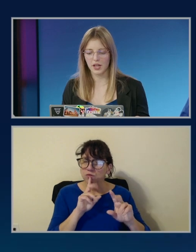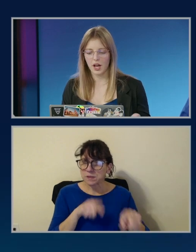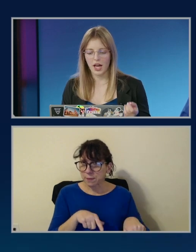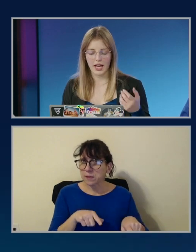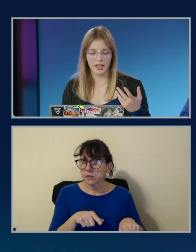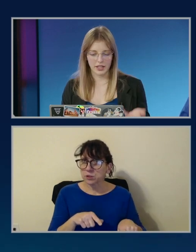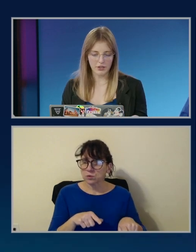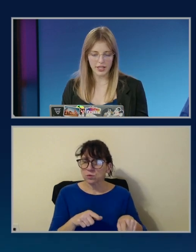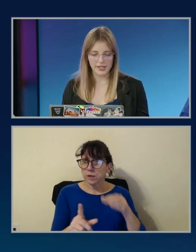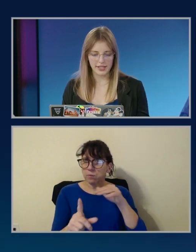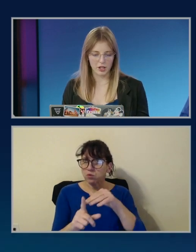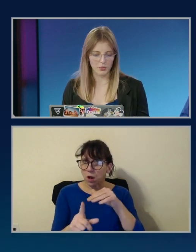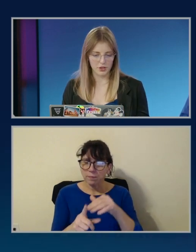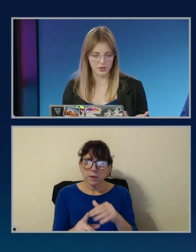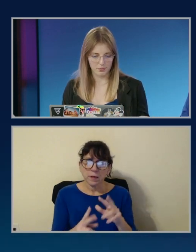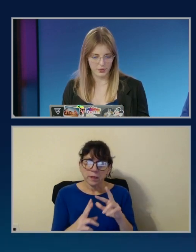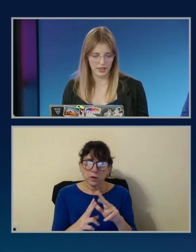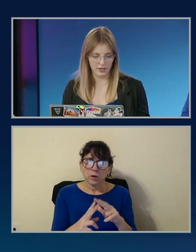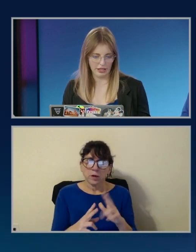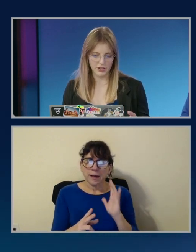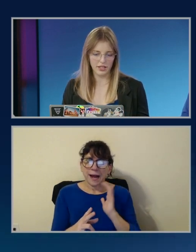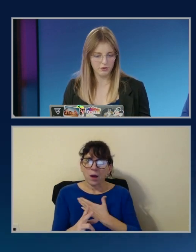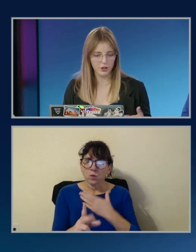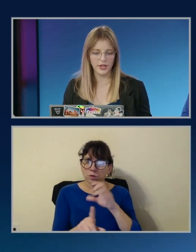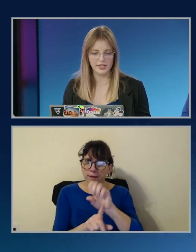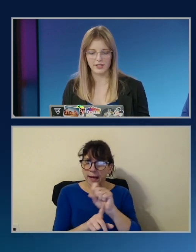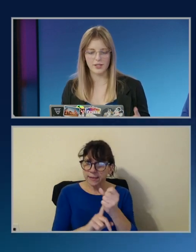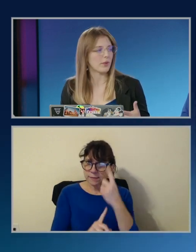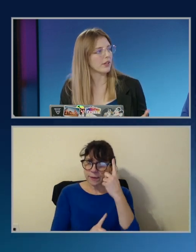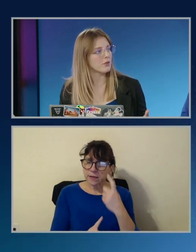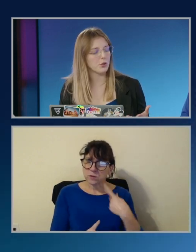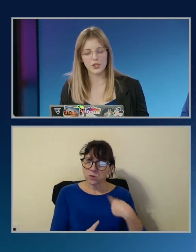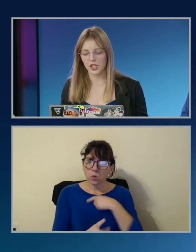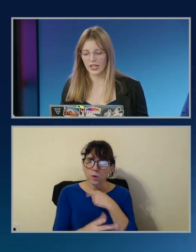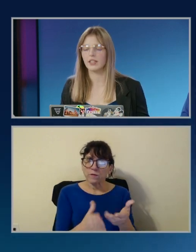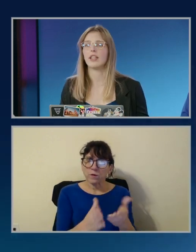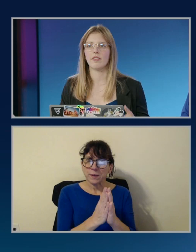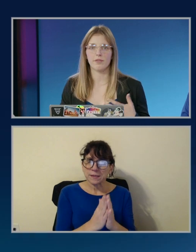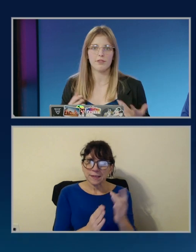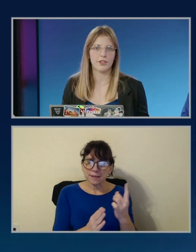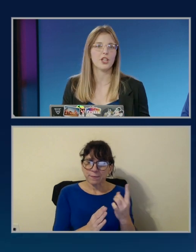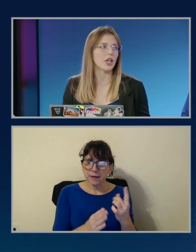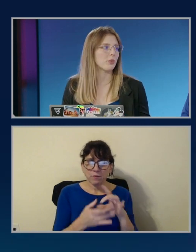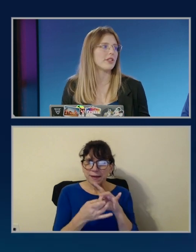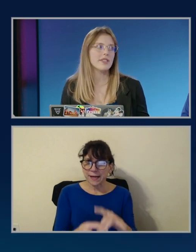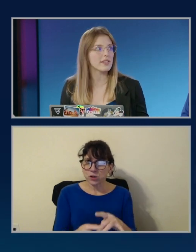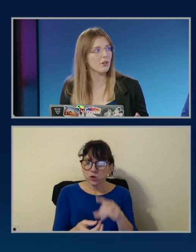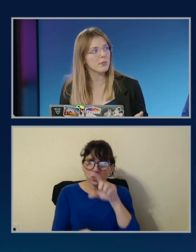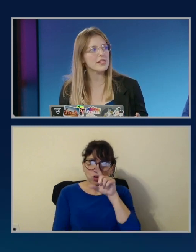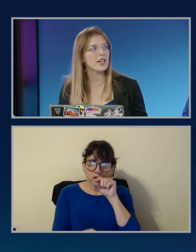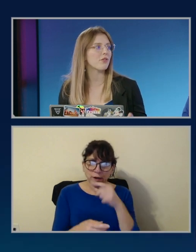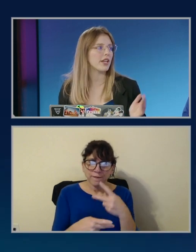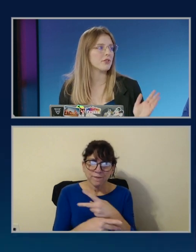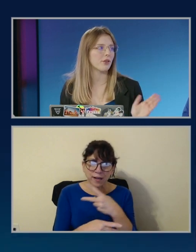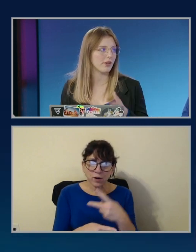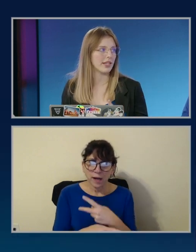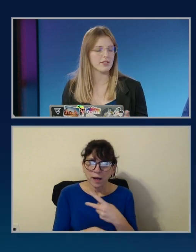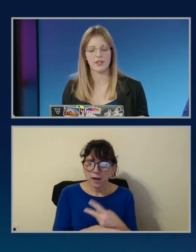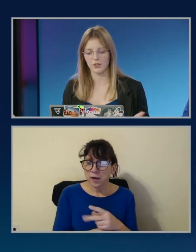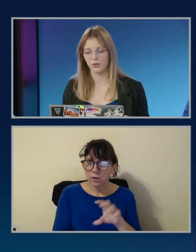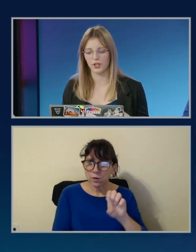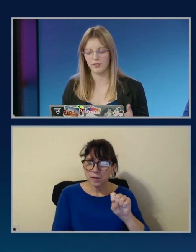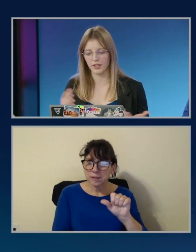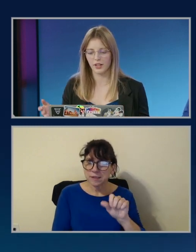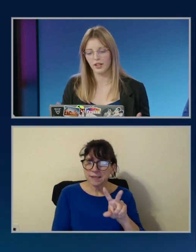sent. And in our case here, because we actually requested something to do with chicken, it figured out, well, this is going to be savory, so